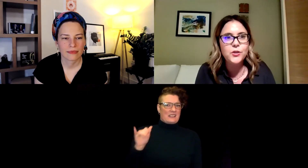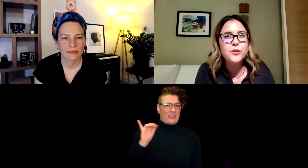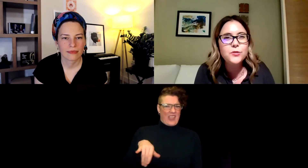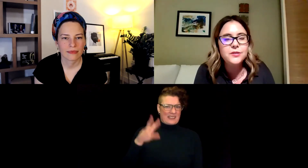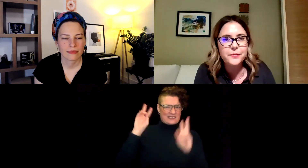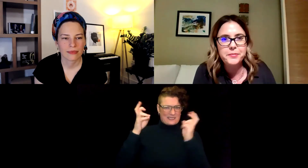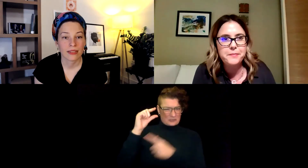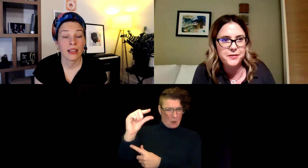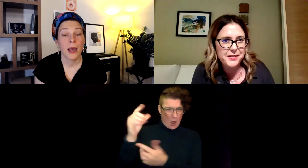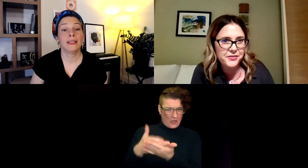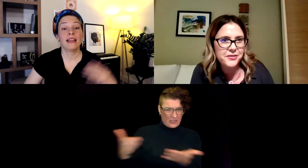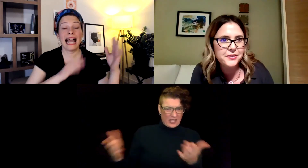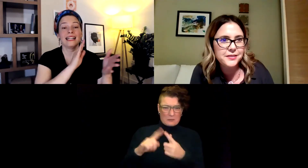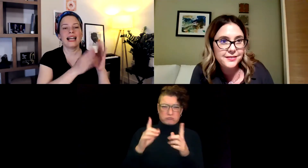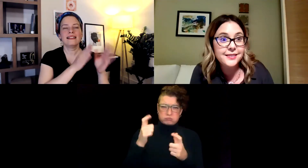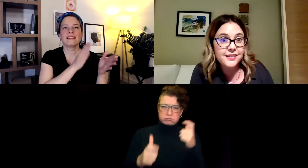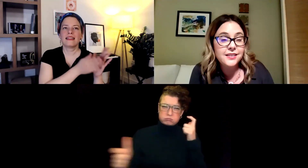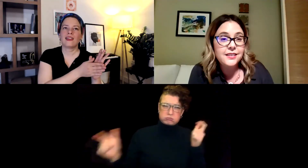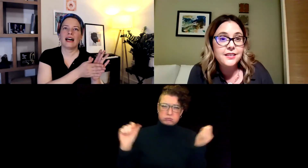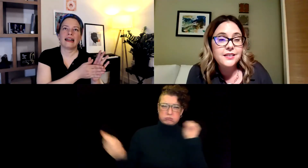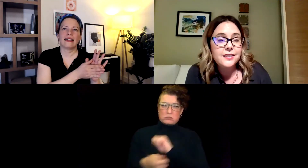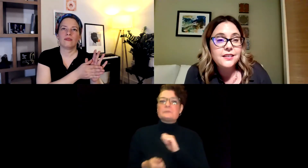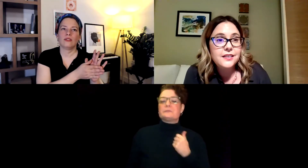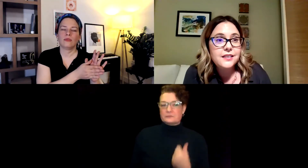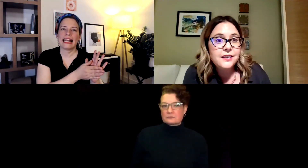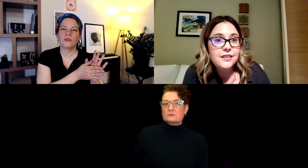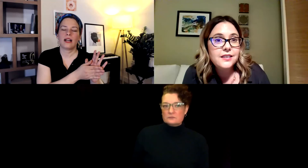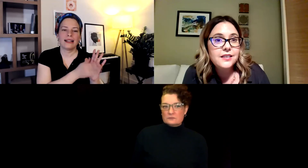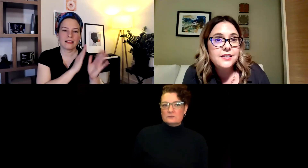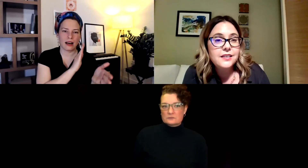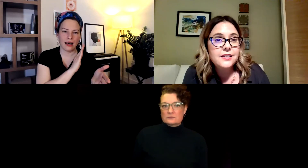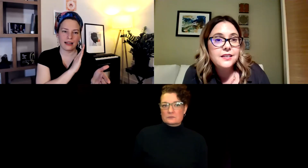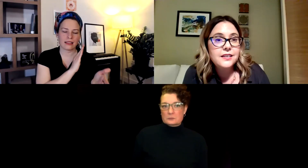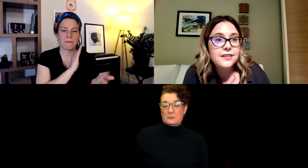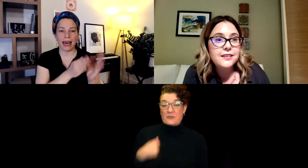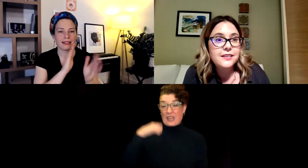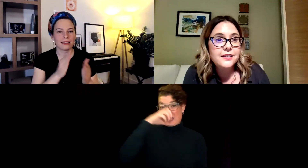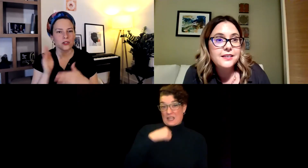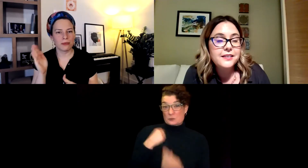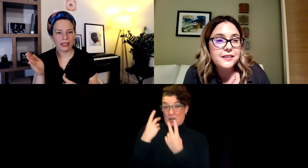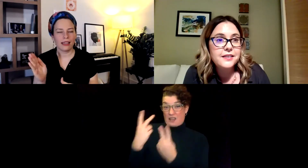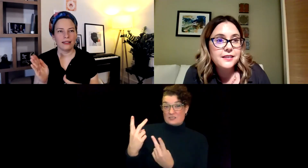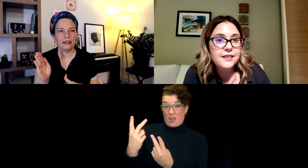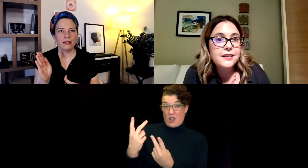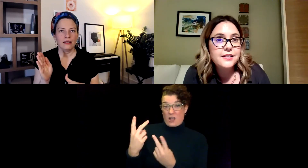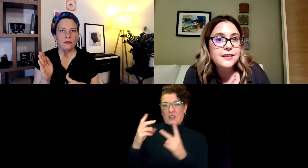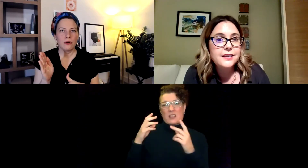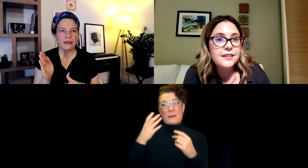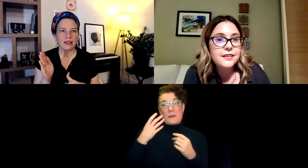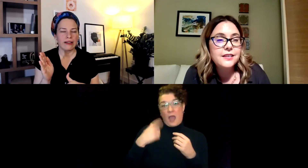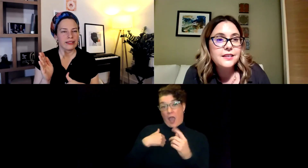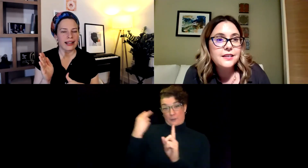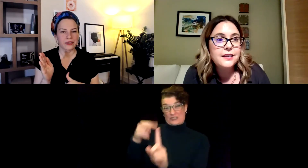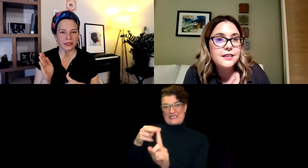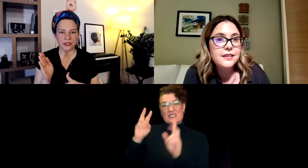be huge, that would be monumental? But I guess the thing that what I saw as like bad decision-making